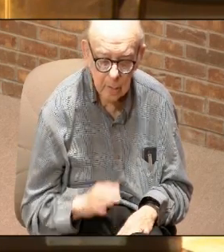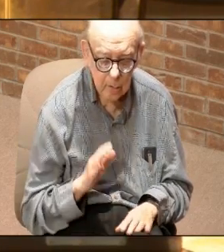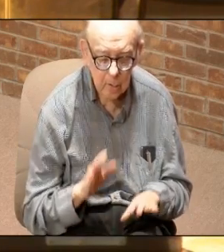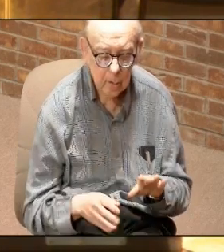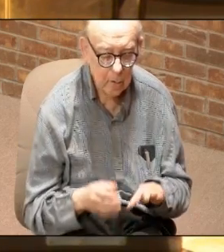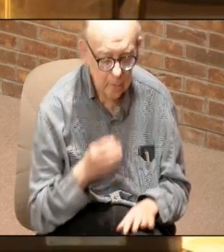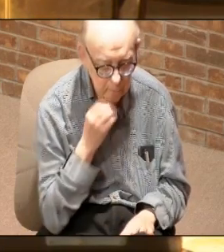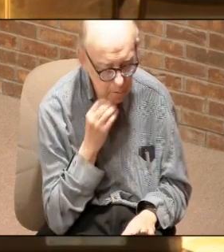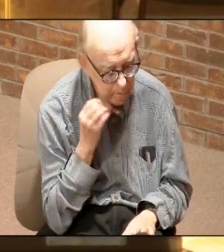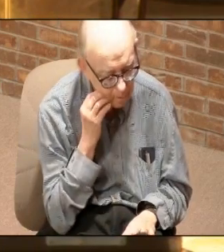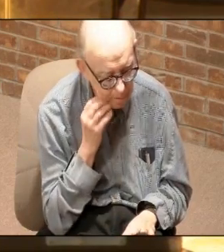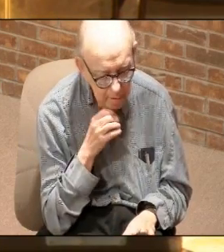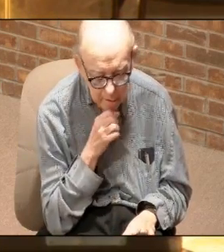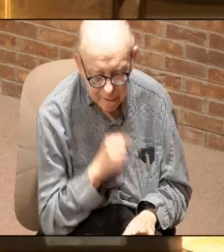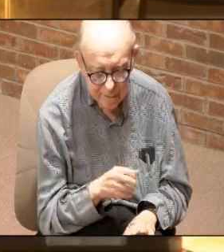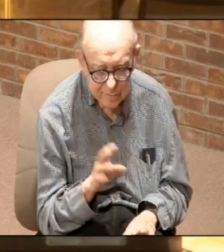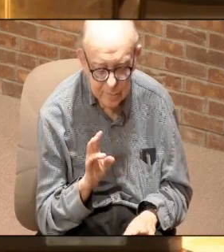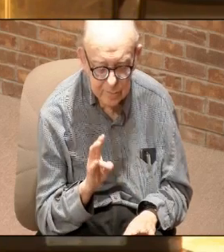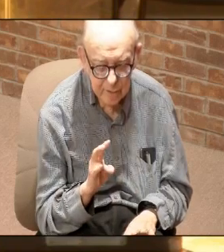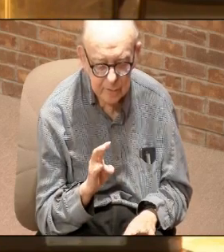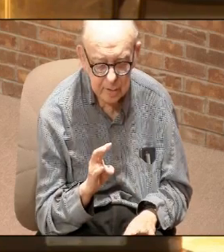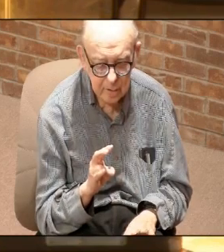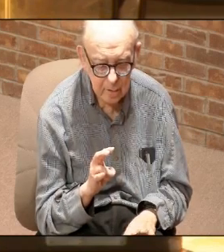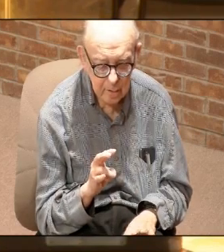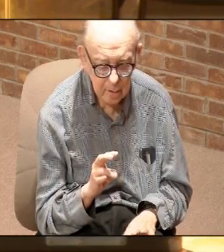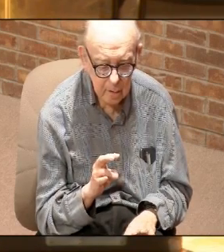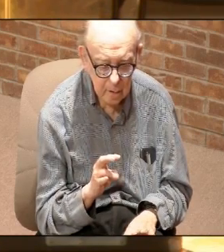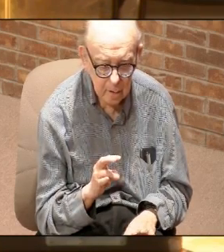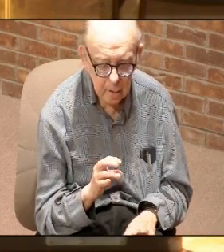walking home, 7 years of age.